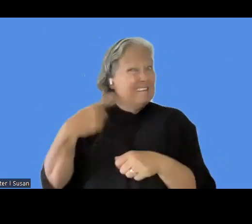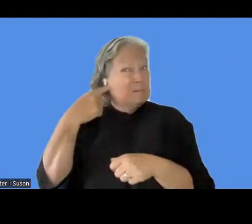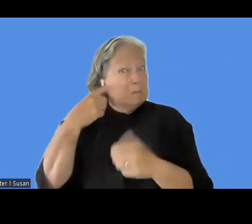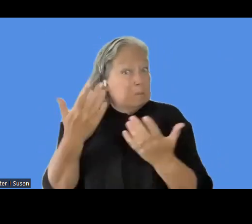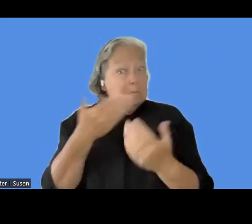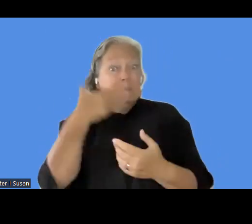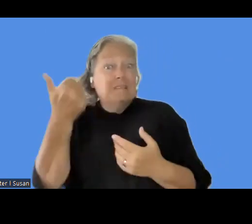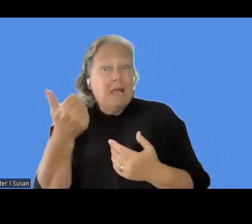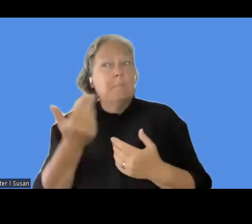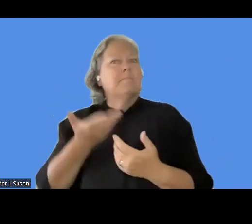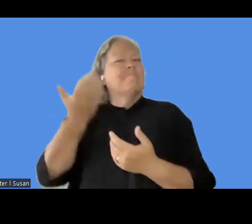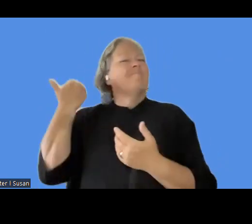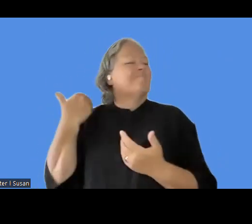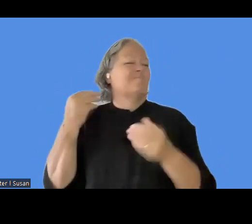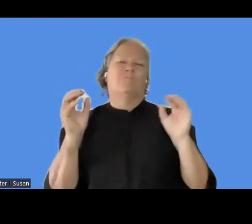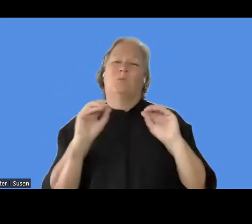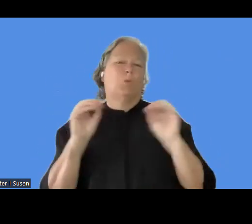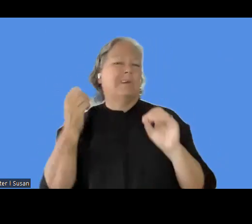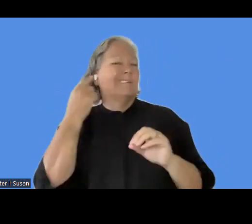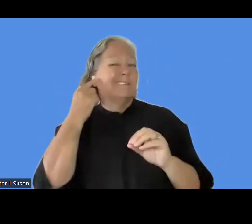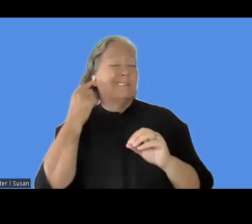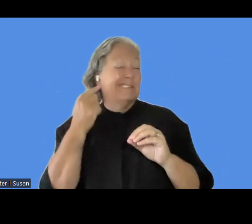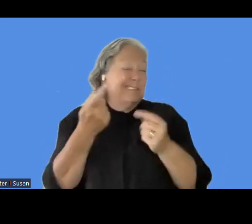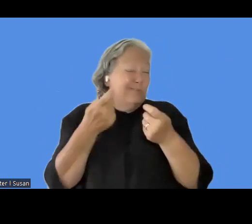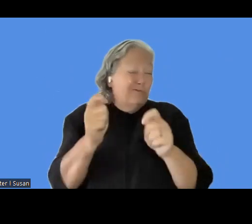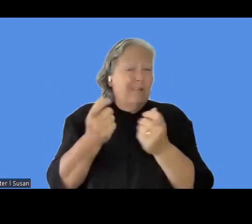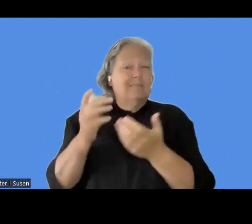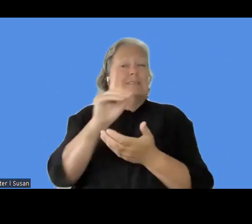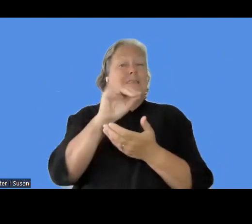Dai well. Can we try, please? Dai, go ahead.